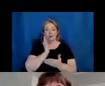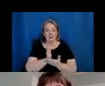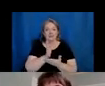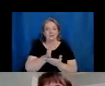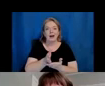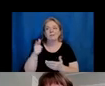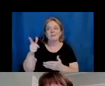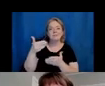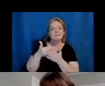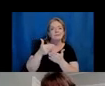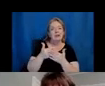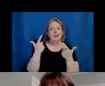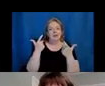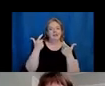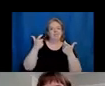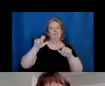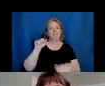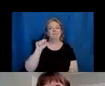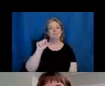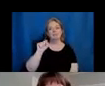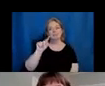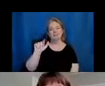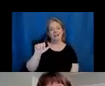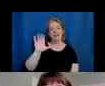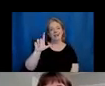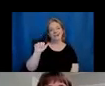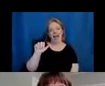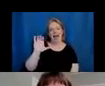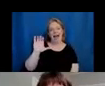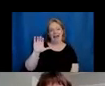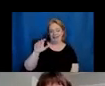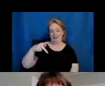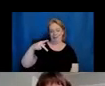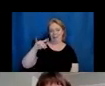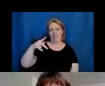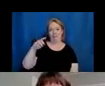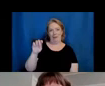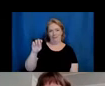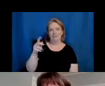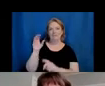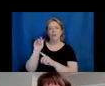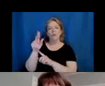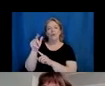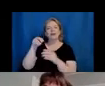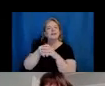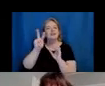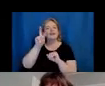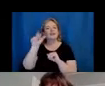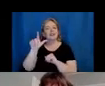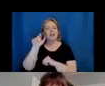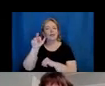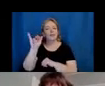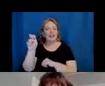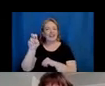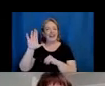of the great stalagmite organ, which is located within Virginia's Luray Caverns. While this organ might look like a